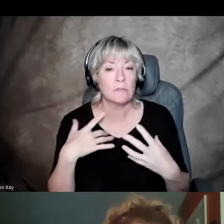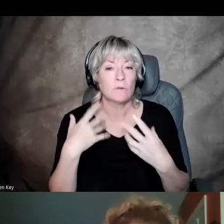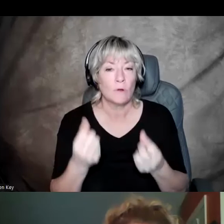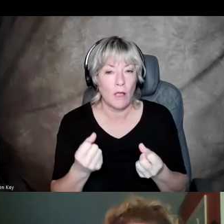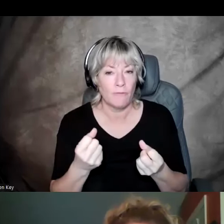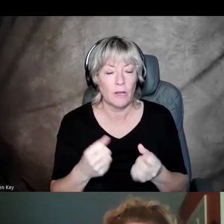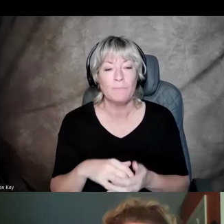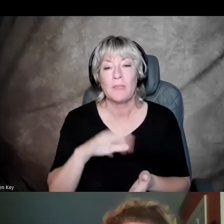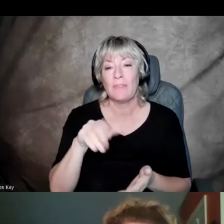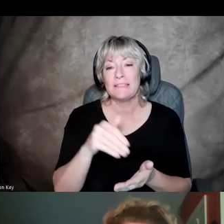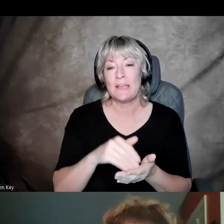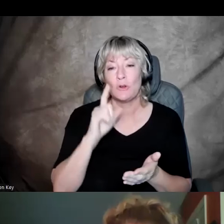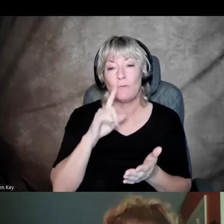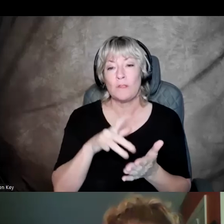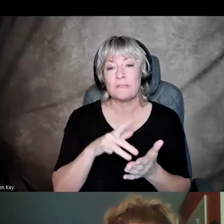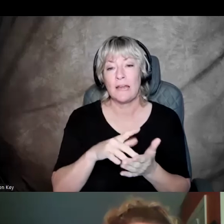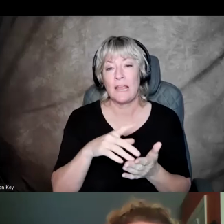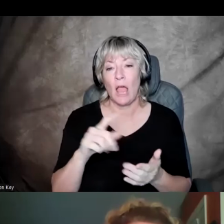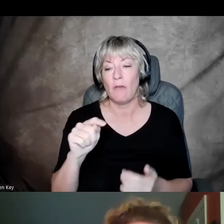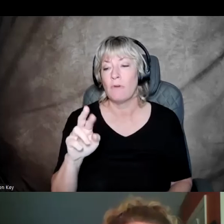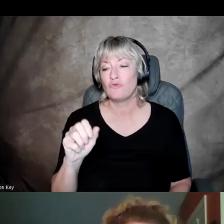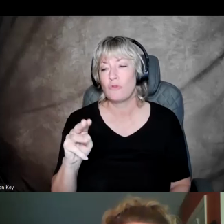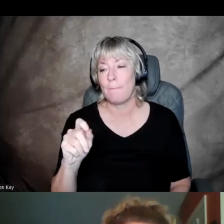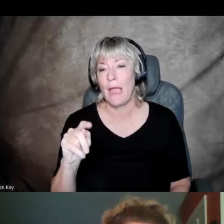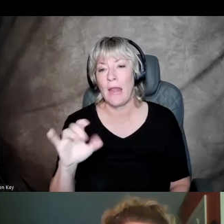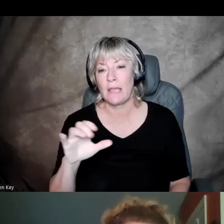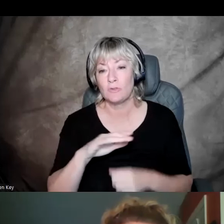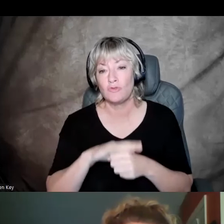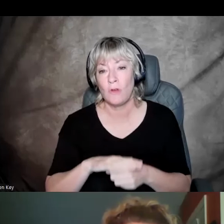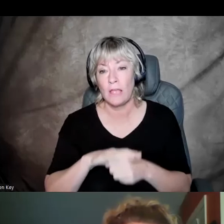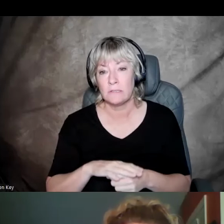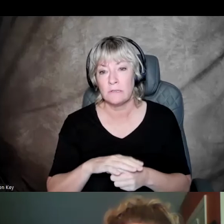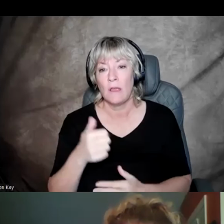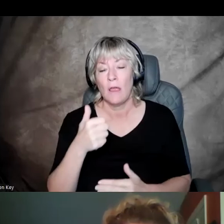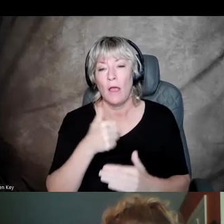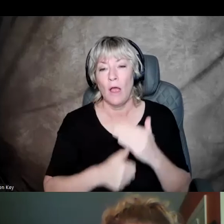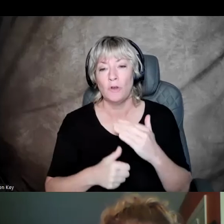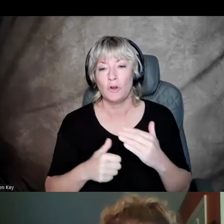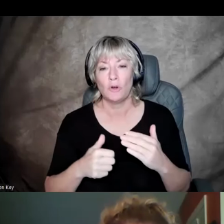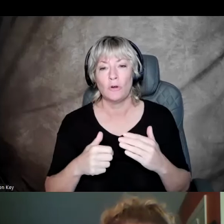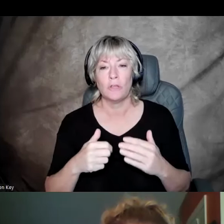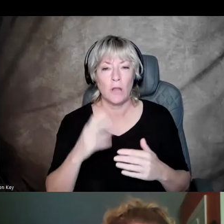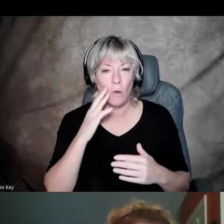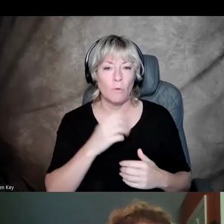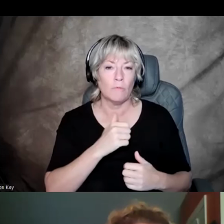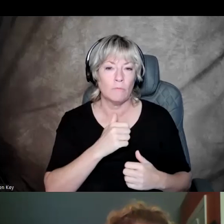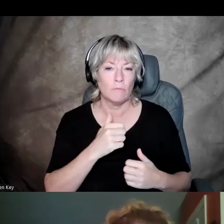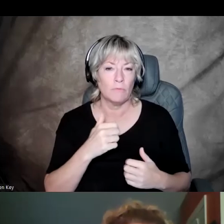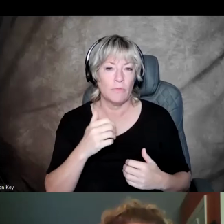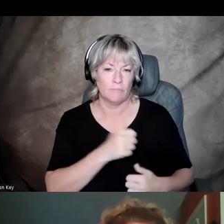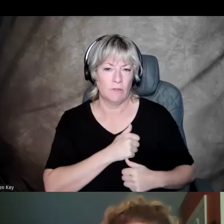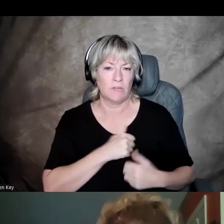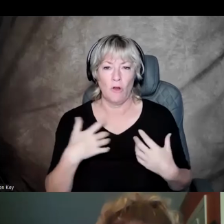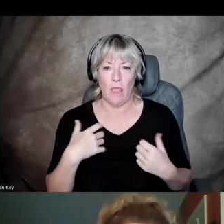Center for the Study of Traumatic Stress under the Uniformed Services, Health Services,